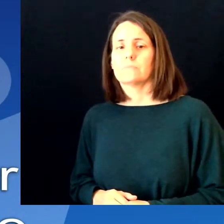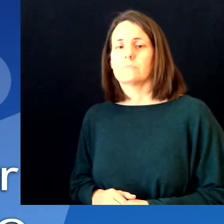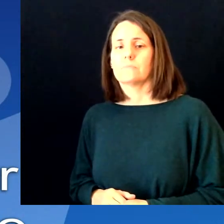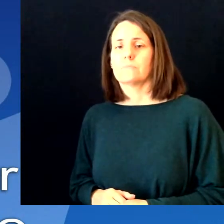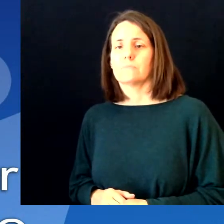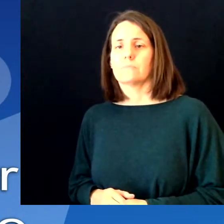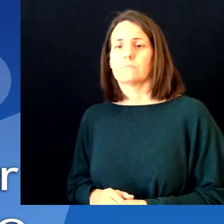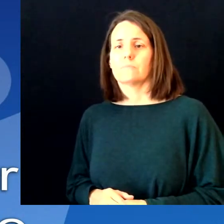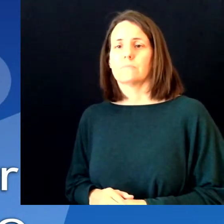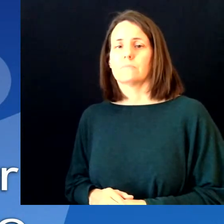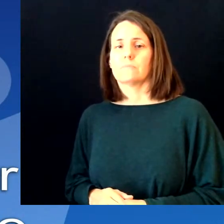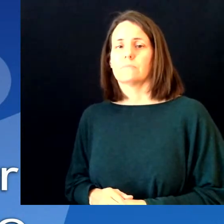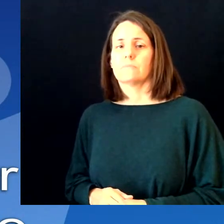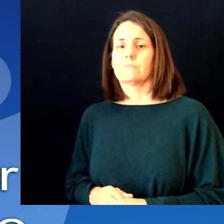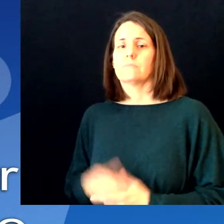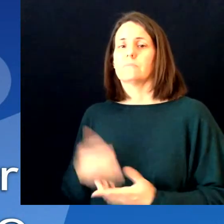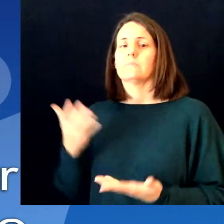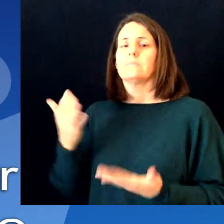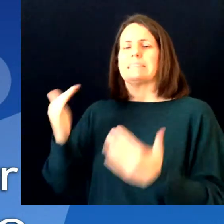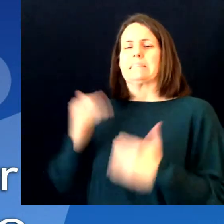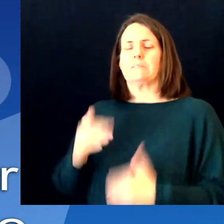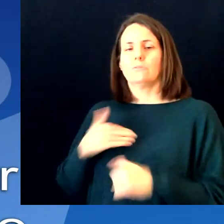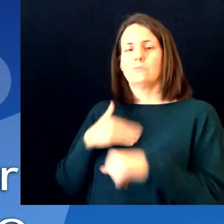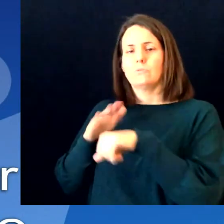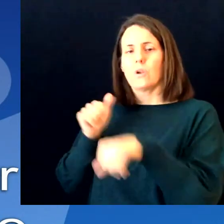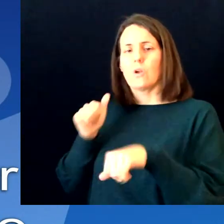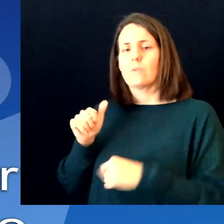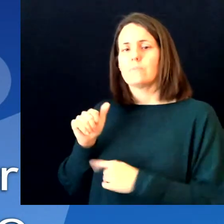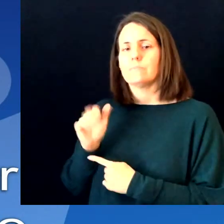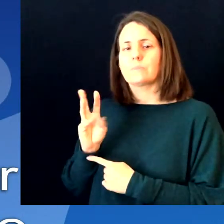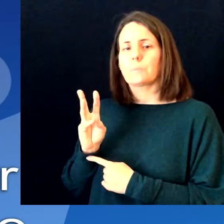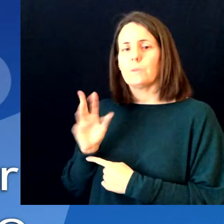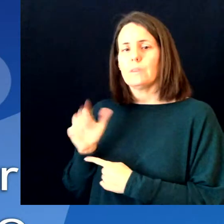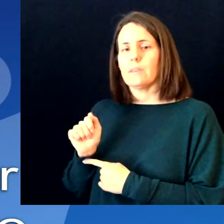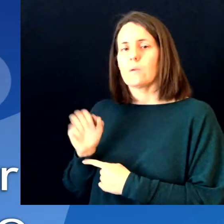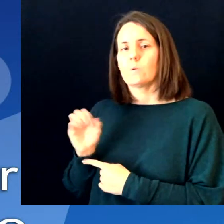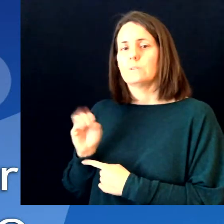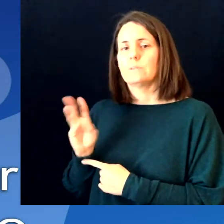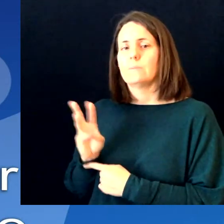And finally, Rashad Williams from WAOW TV. Rashad?